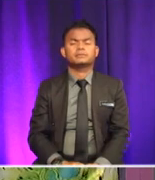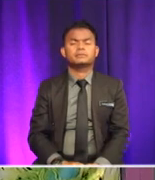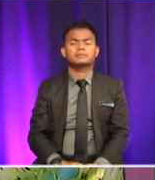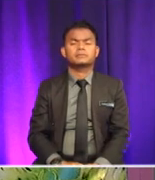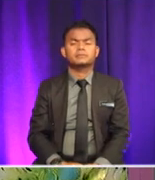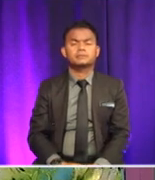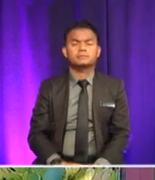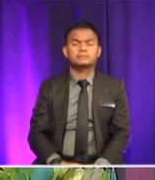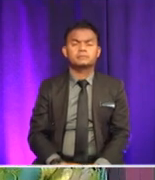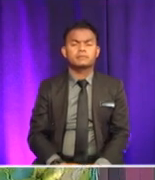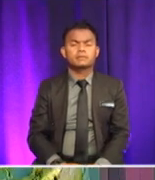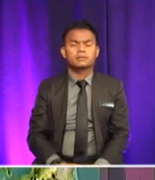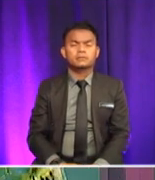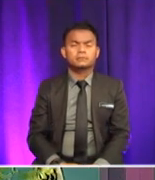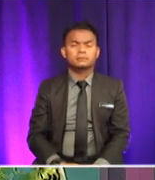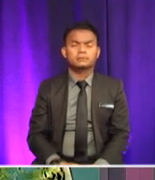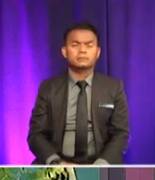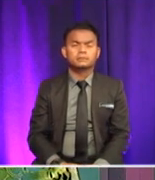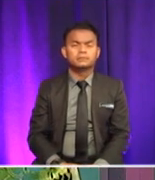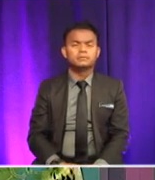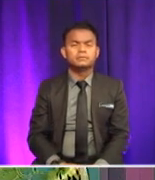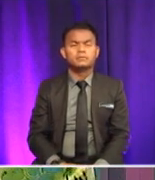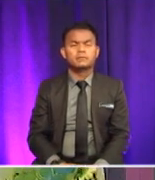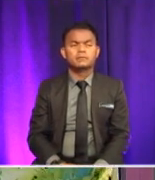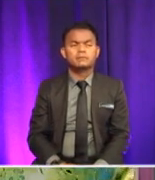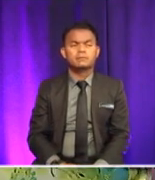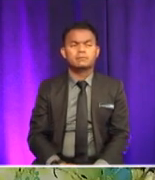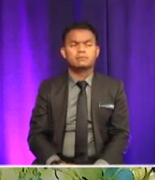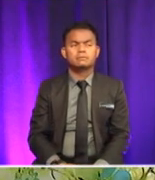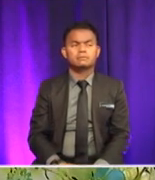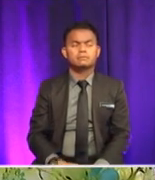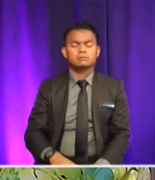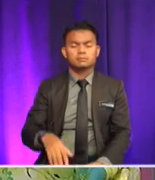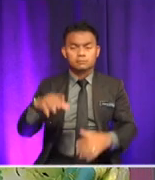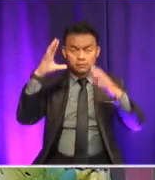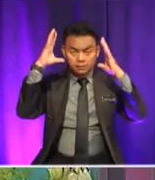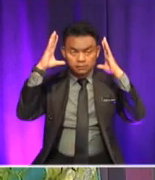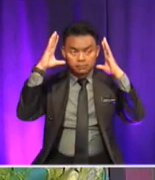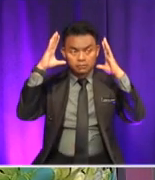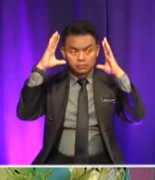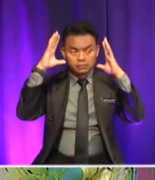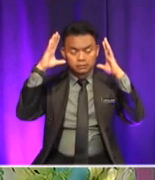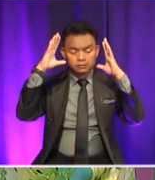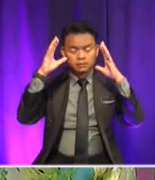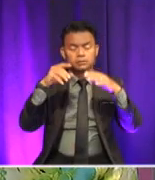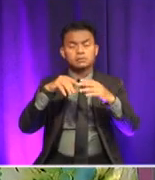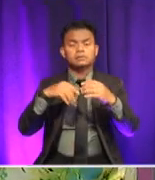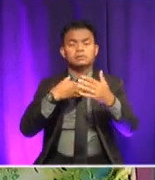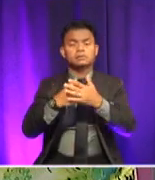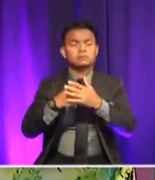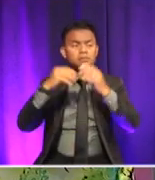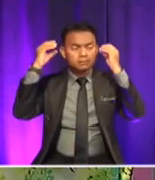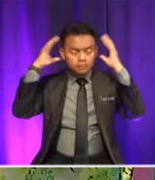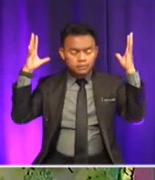that candidates do is they know this part of the story. Okay. But then all of a sudden in their head, they're talking about the previous event. Oh. So when